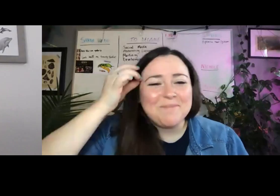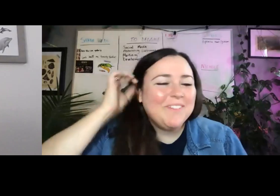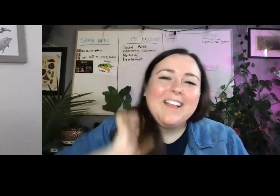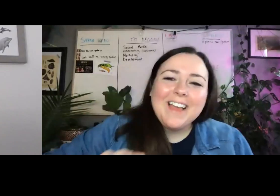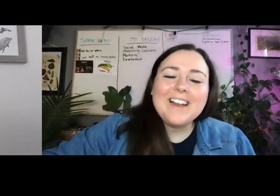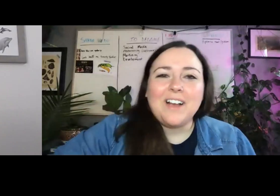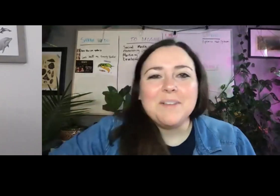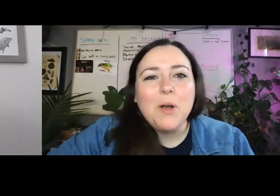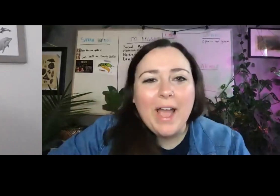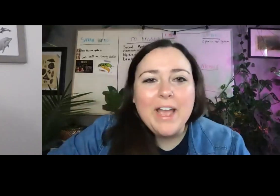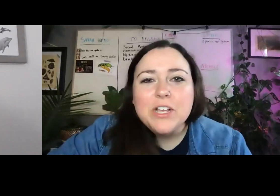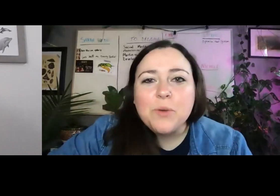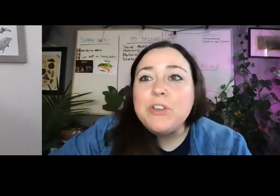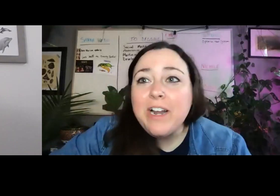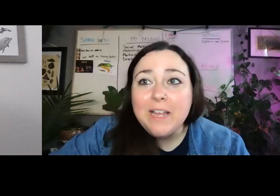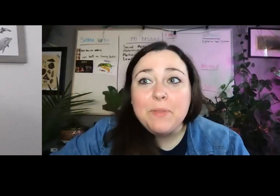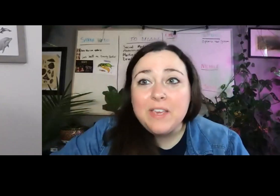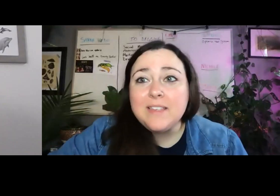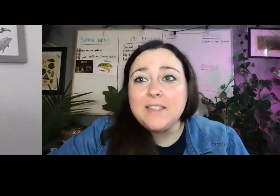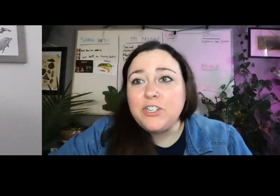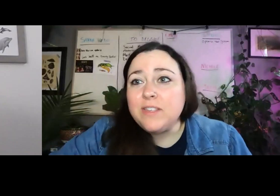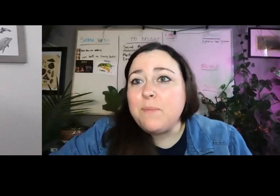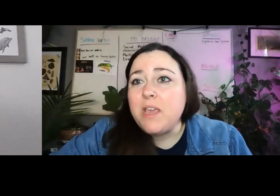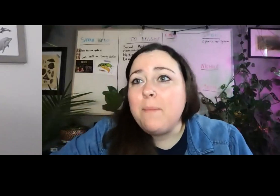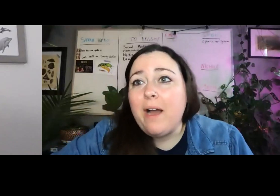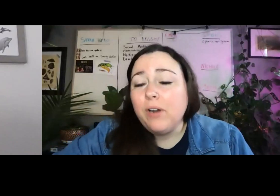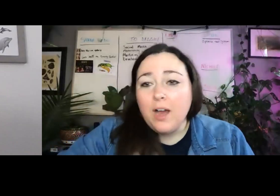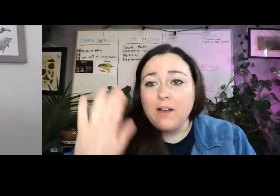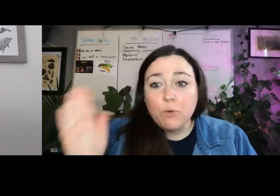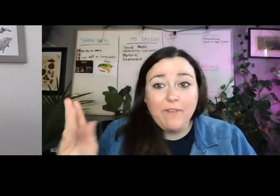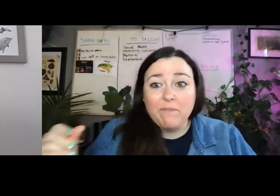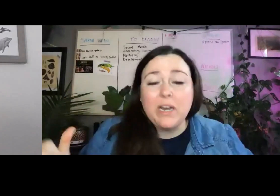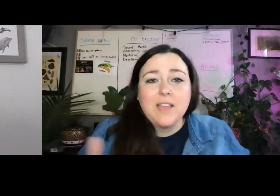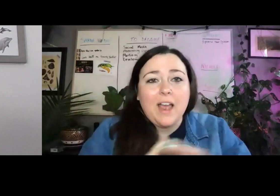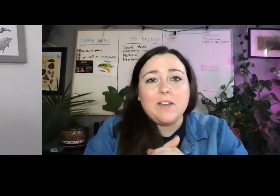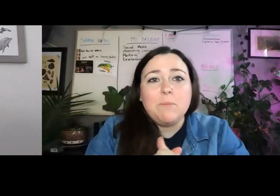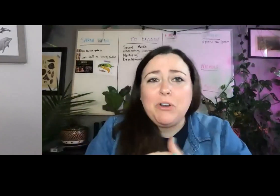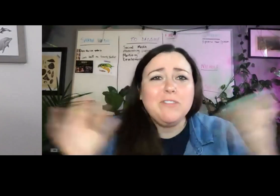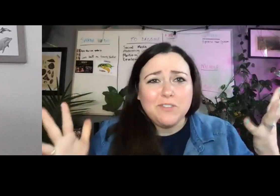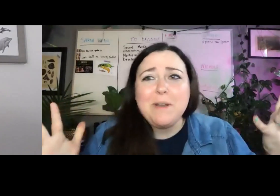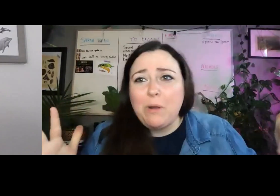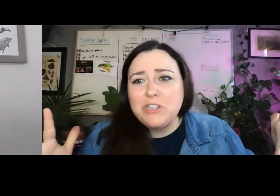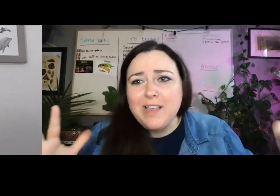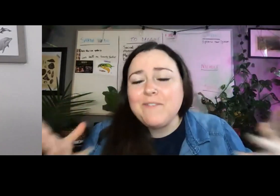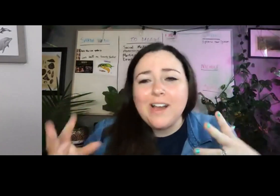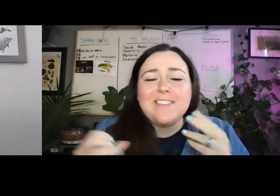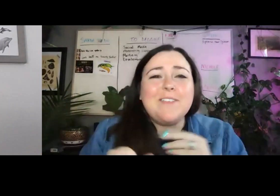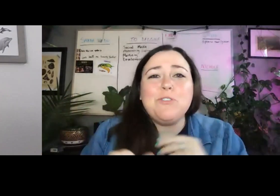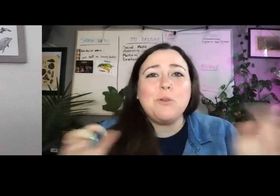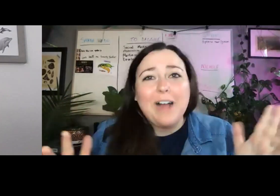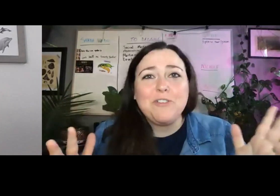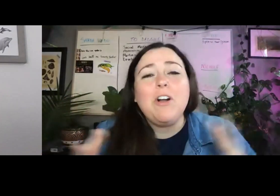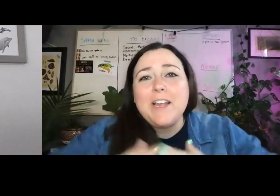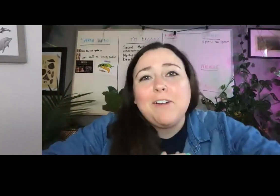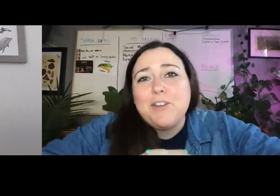That's awesome. That is awesome. Okay, so we try to keep these sessions to be about 45 minutes, but there are still so many questions left, and